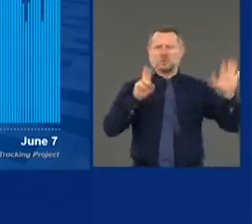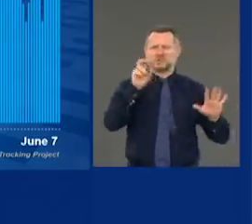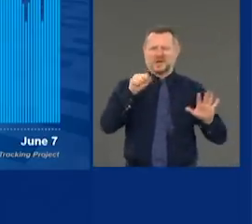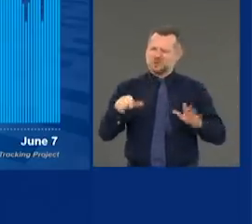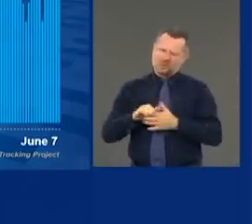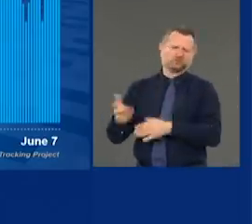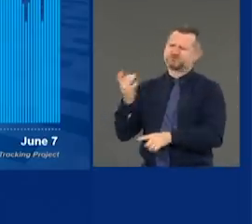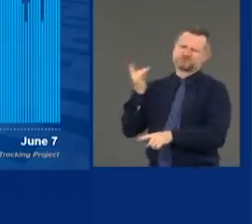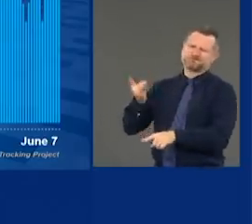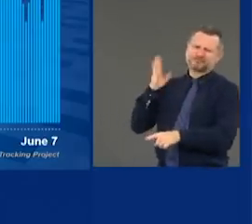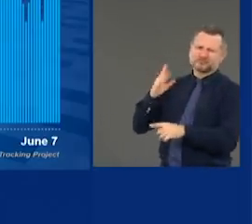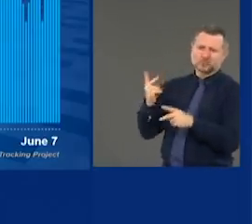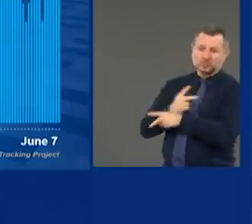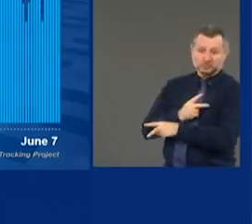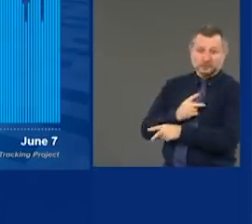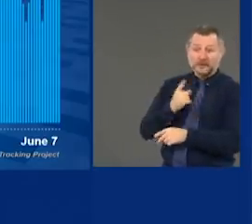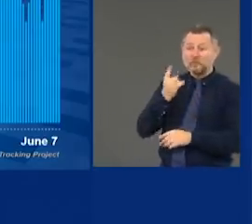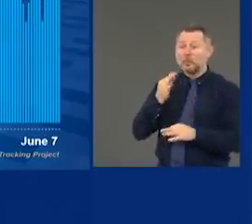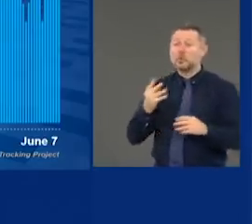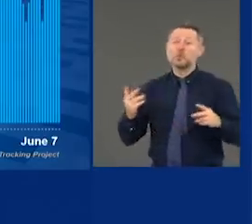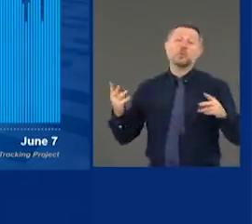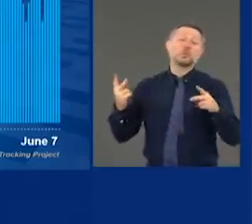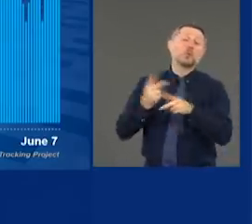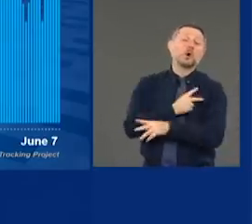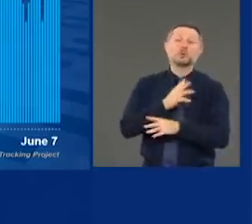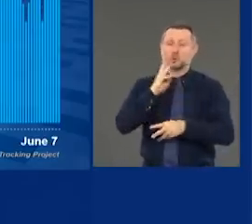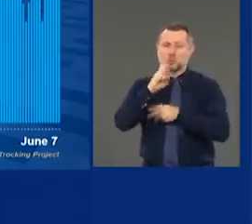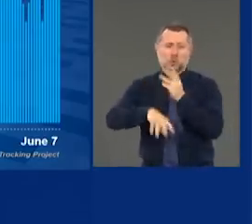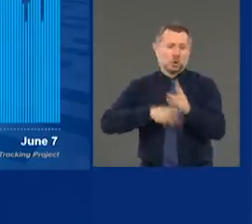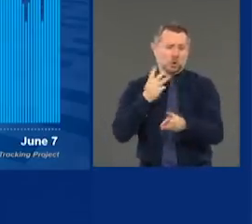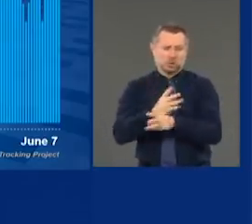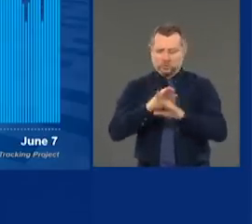frankly, one of the worst situations on the globe,